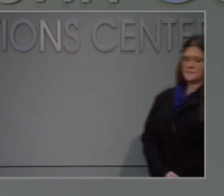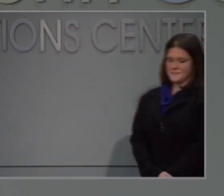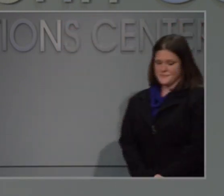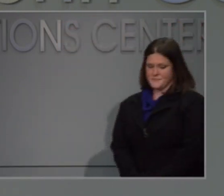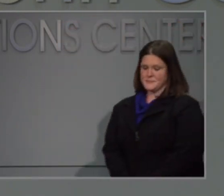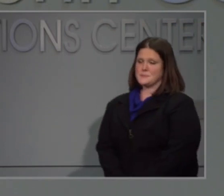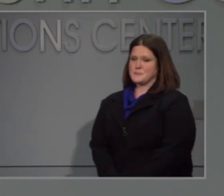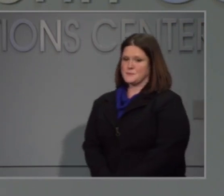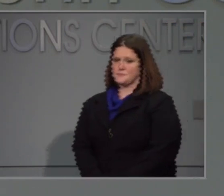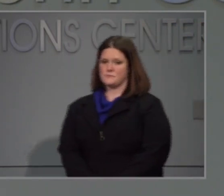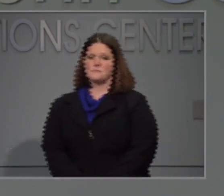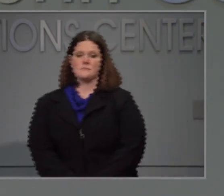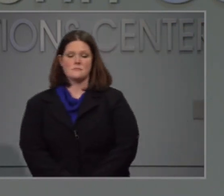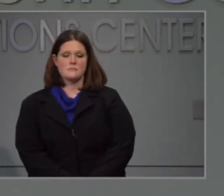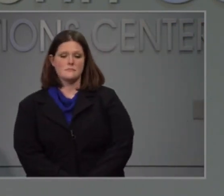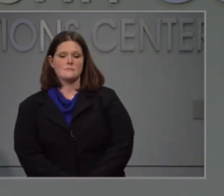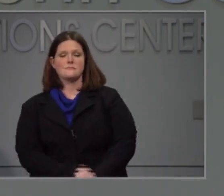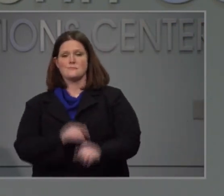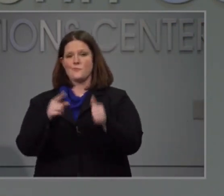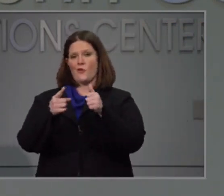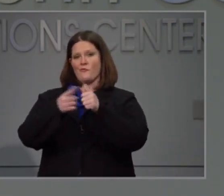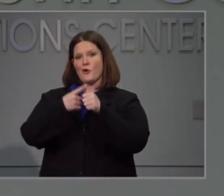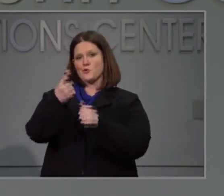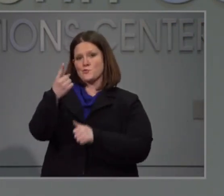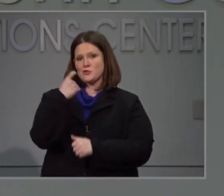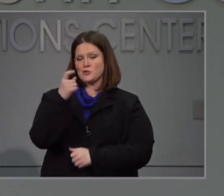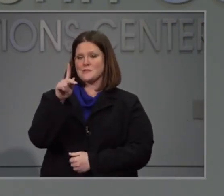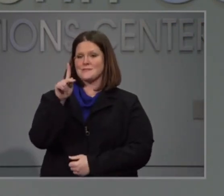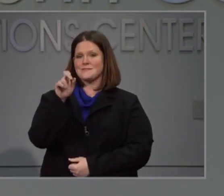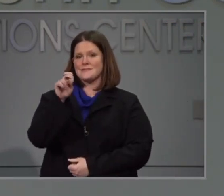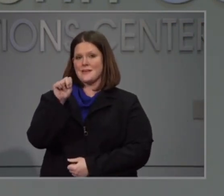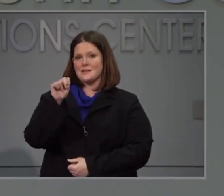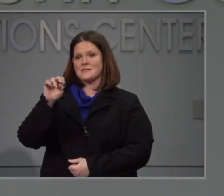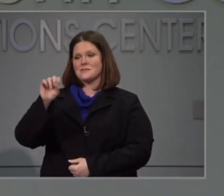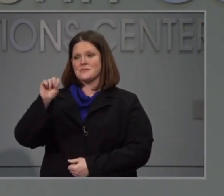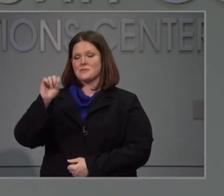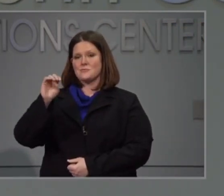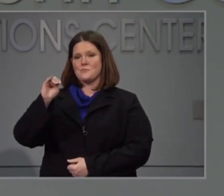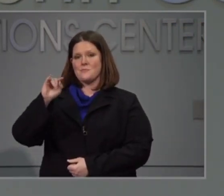Our first question will be from Ken Smith, WRAL.